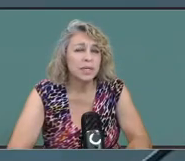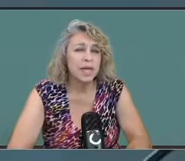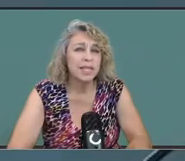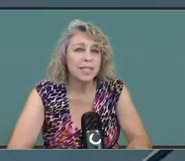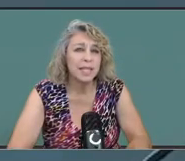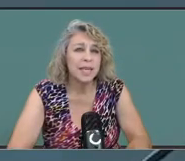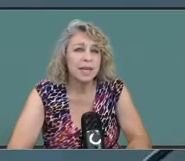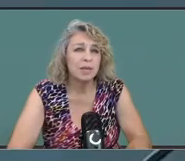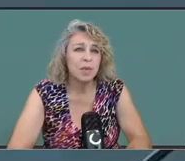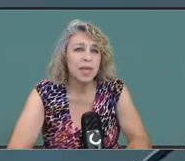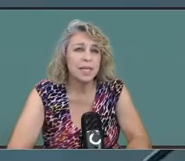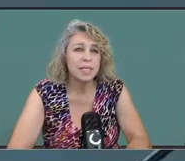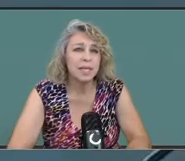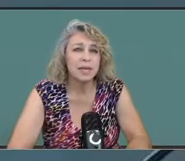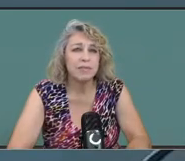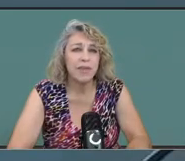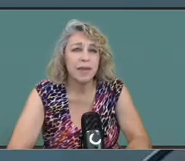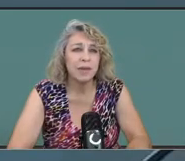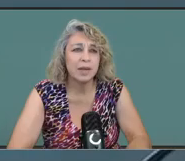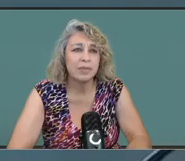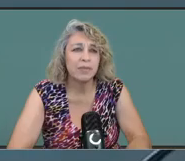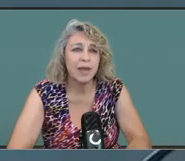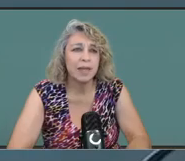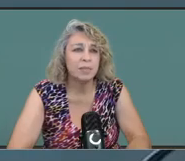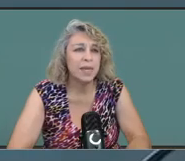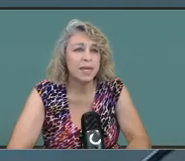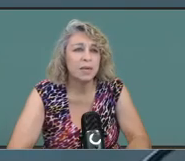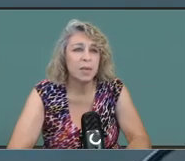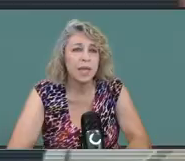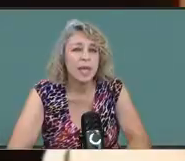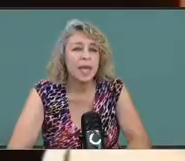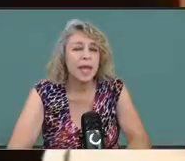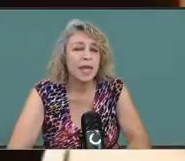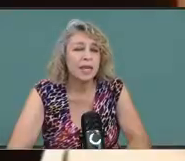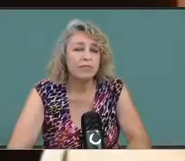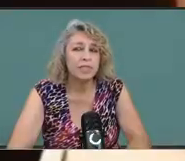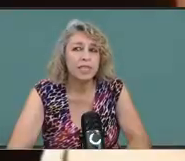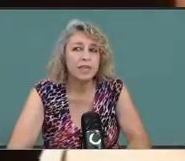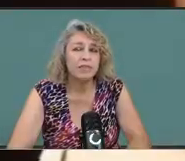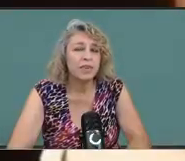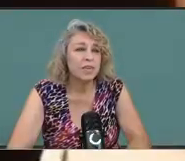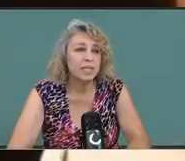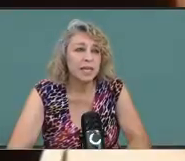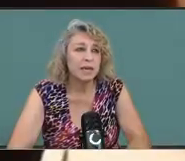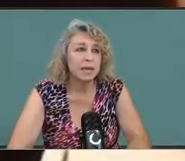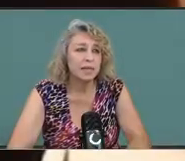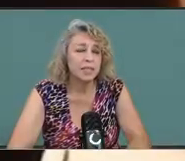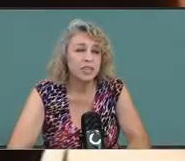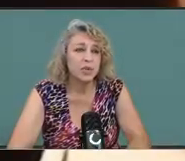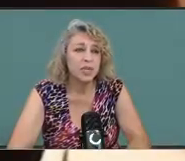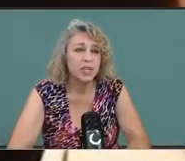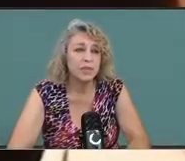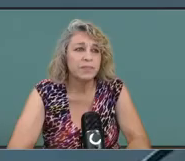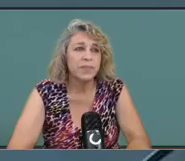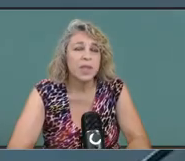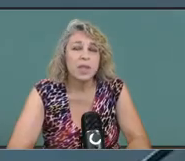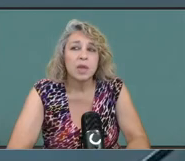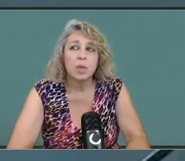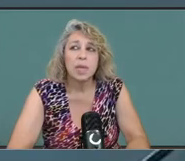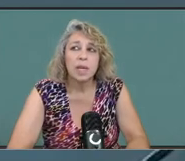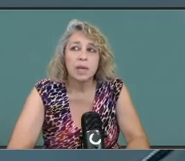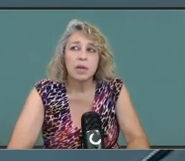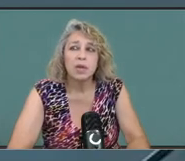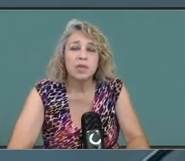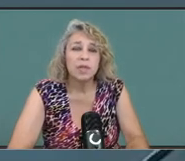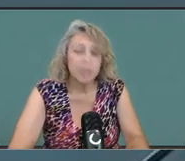and isolated ways and fragmented way had left us in a very sad situation.